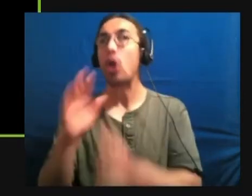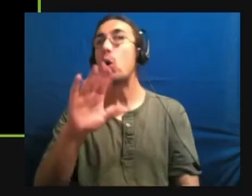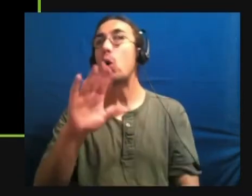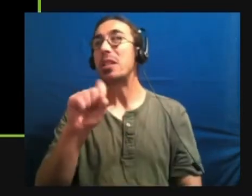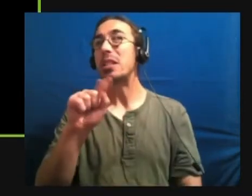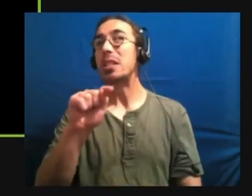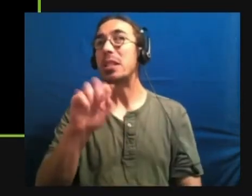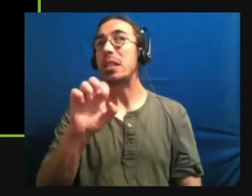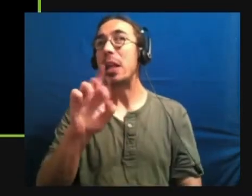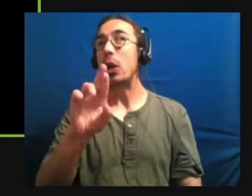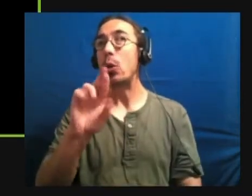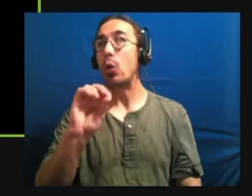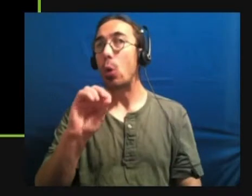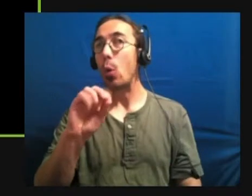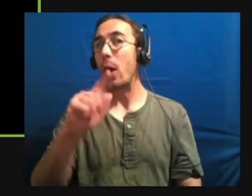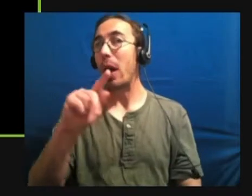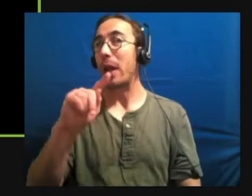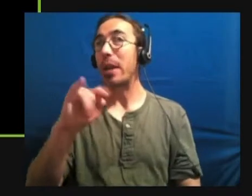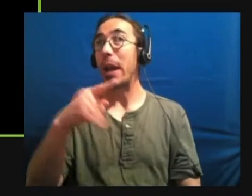and your